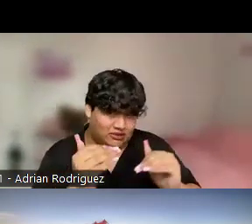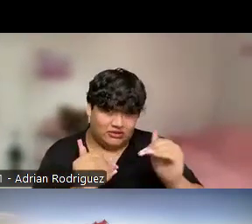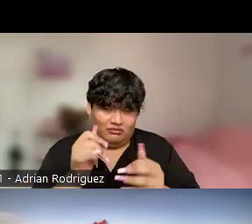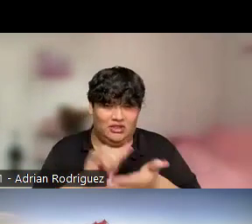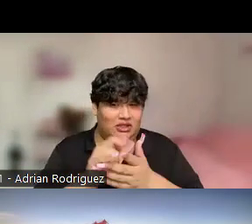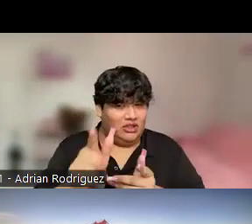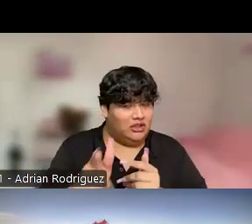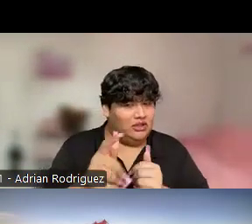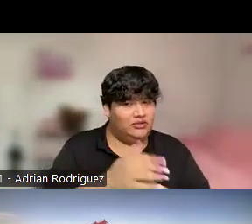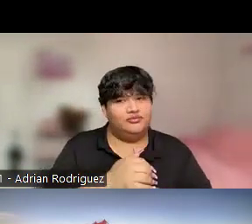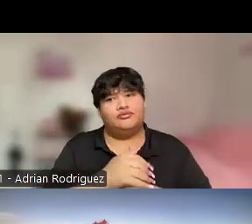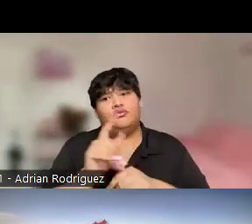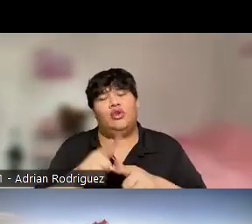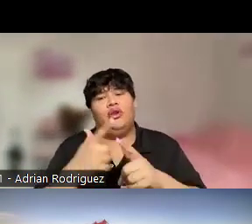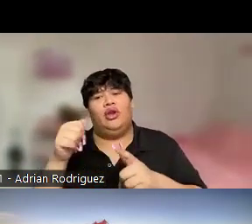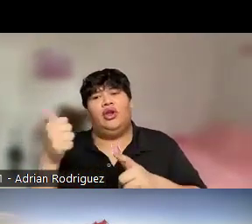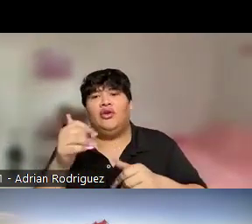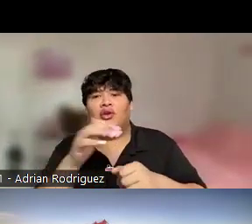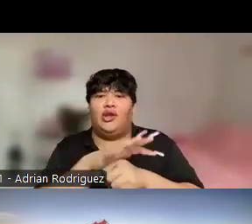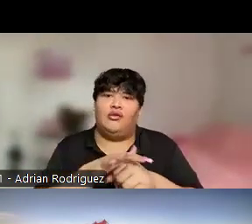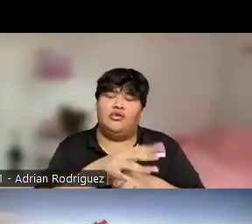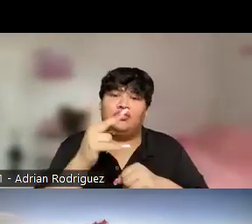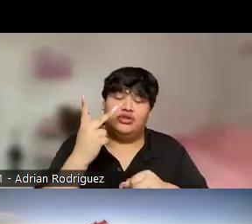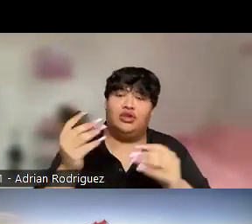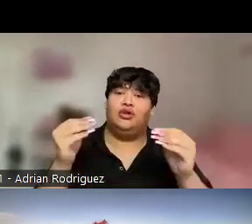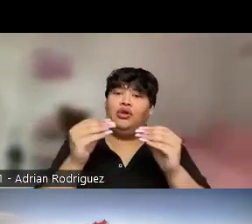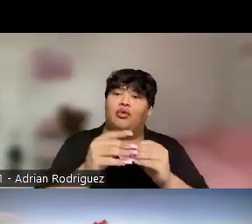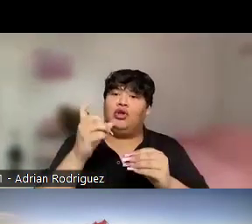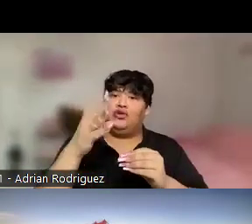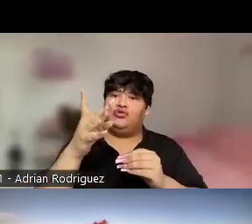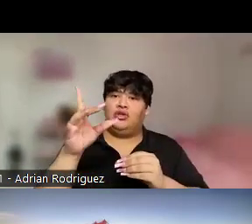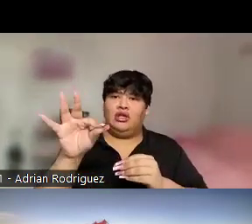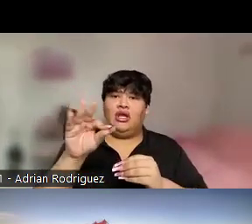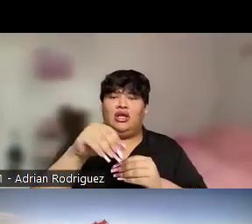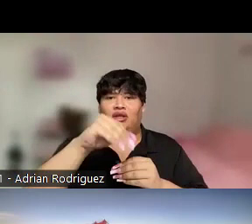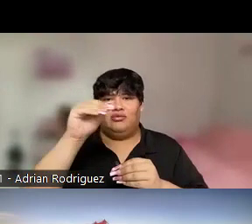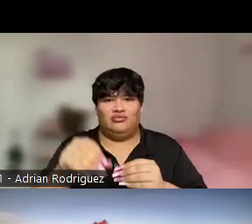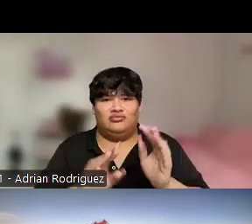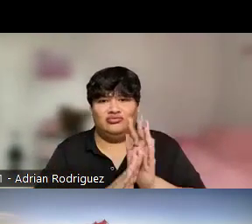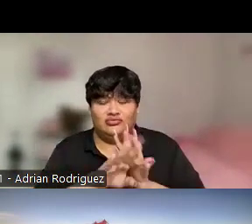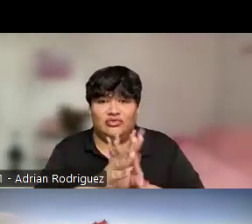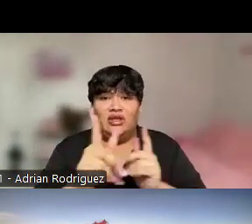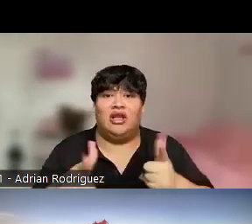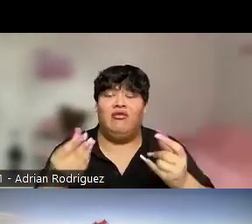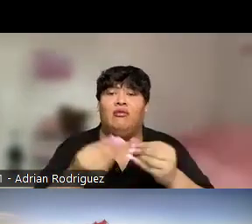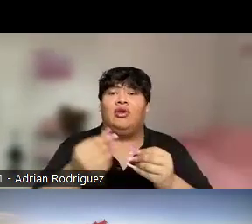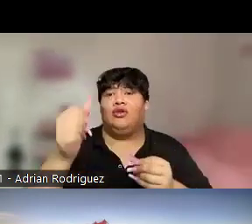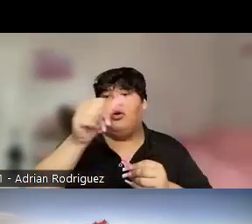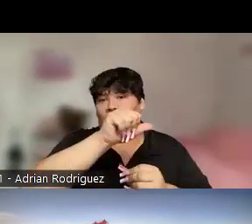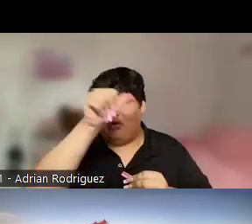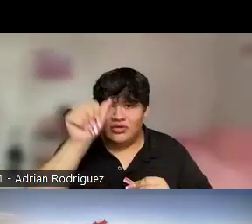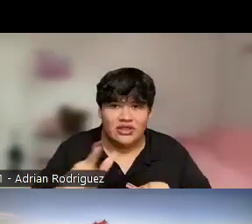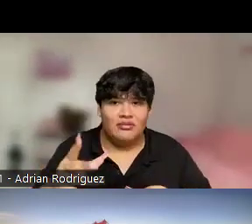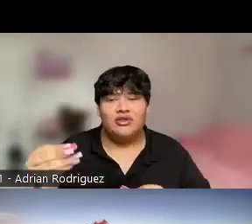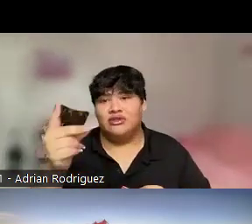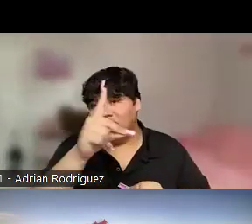see. So urban areas will see a 109% increase in people living with Alzheimer's dementia between 2025